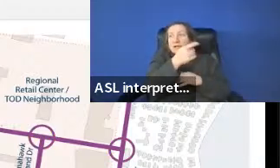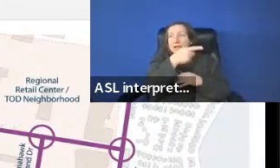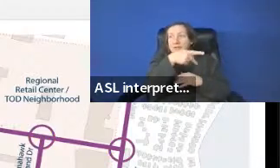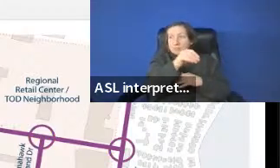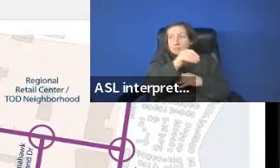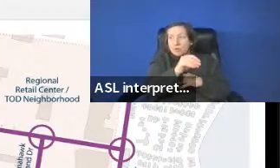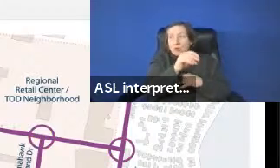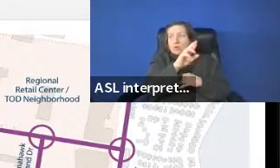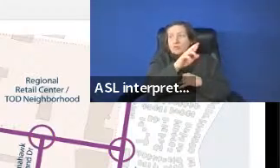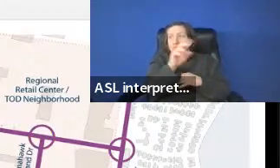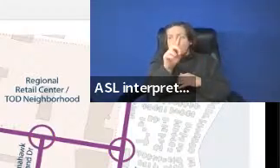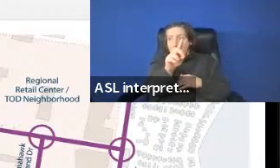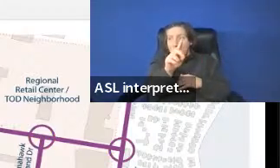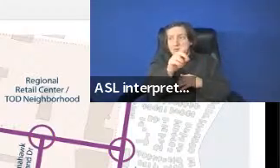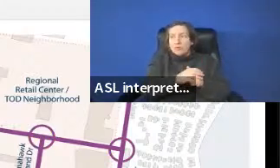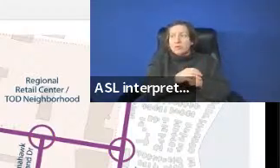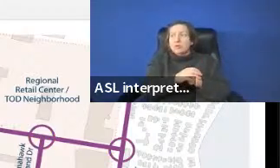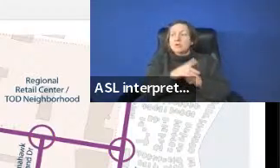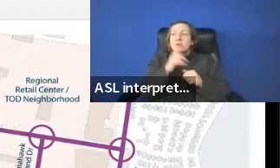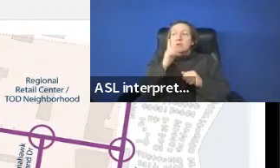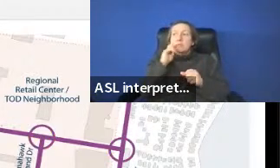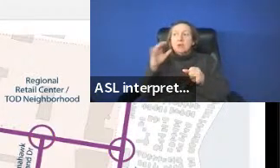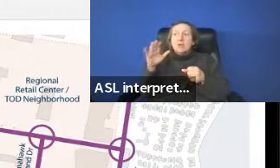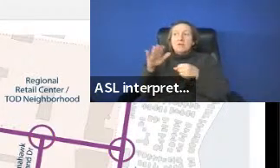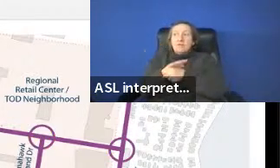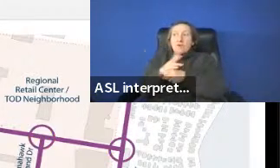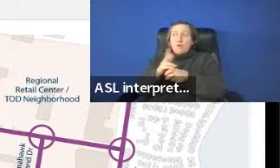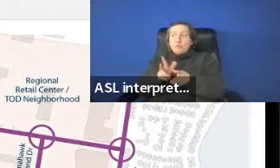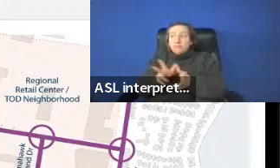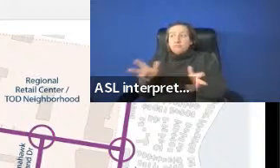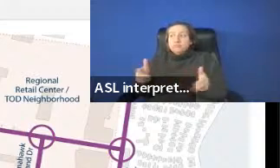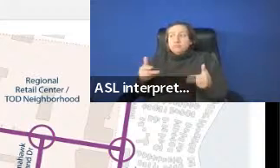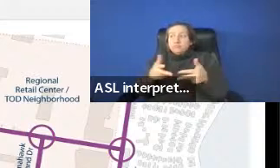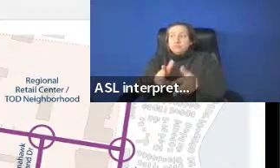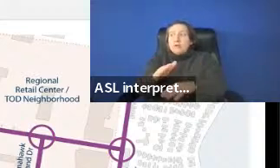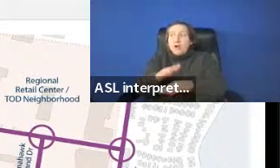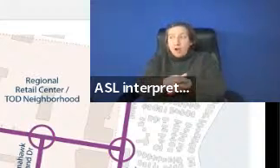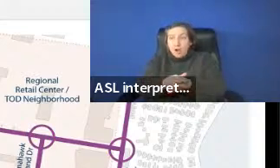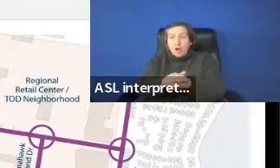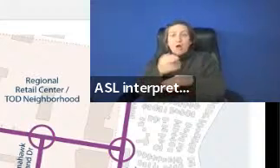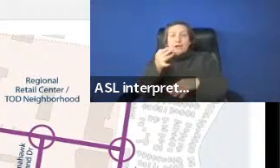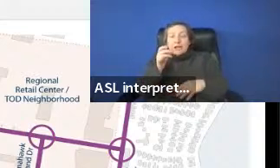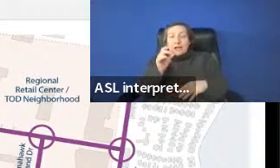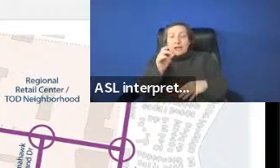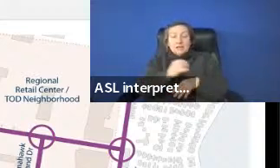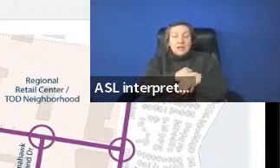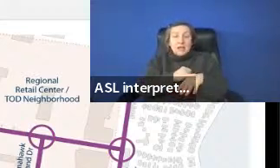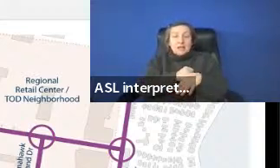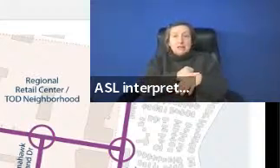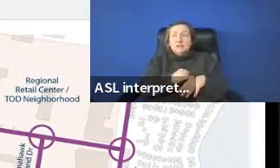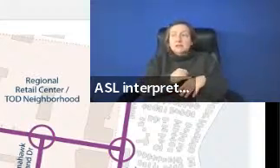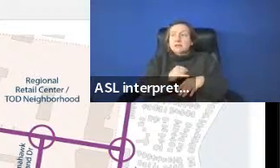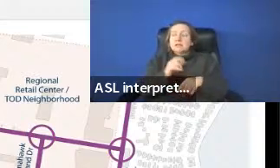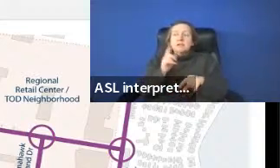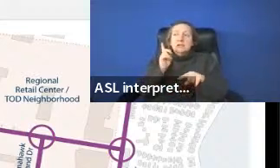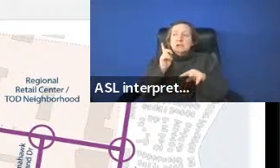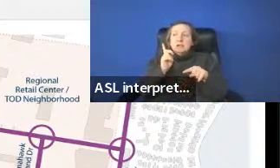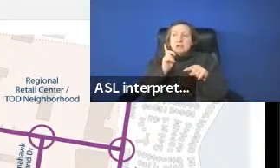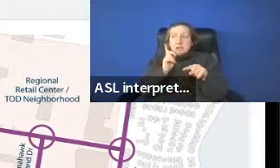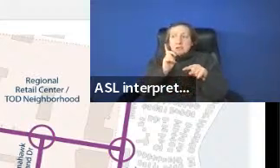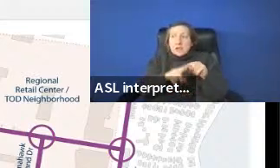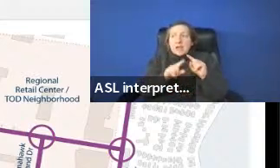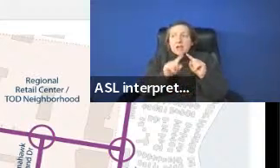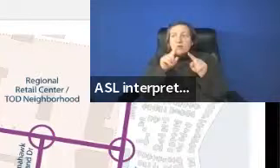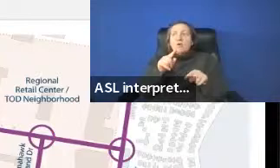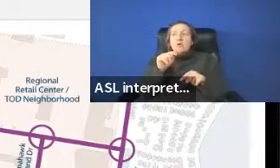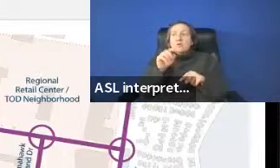in this scheme, because of the full interchange on Hayden Island, it's not possible to extend the Tomahawk Island